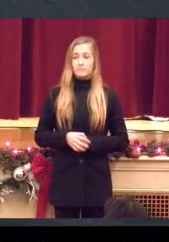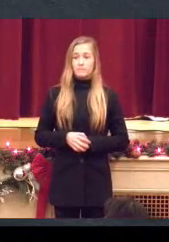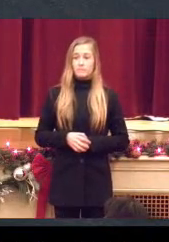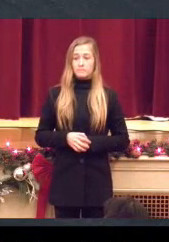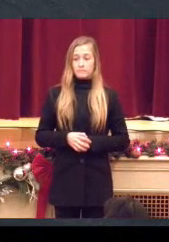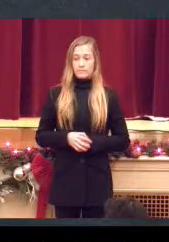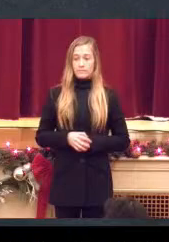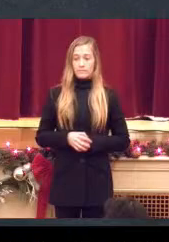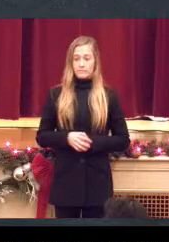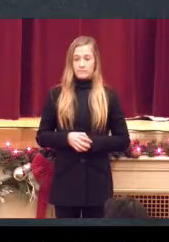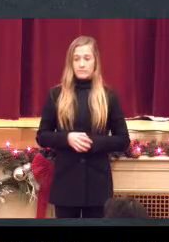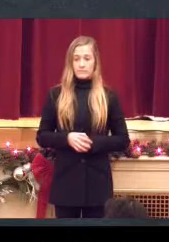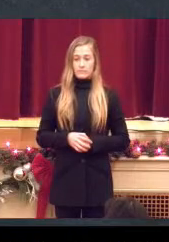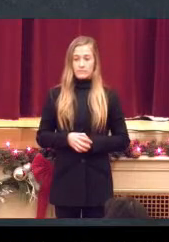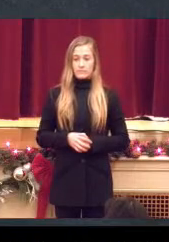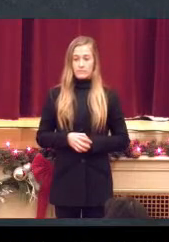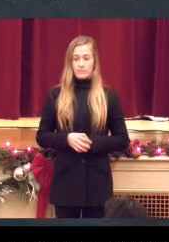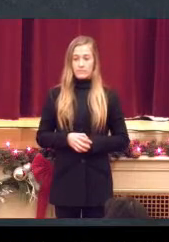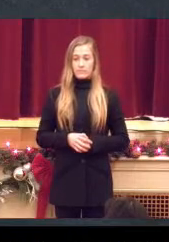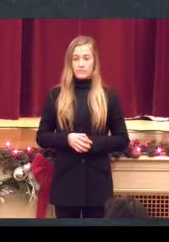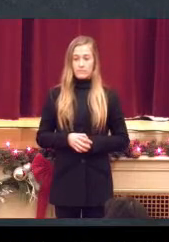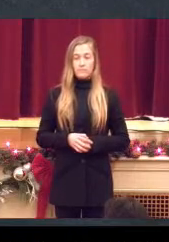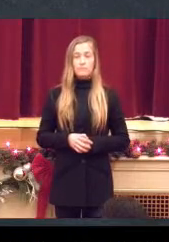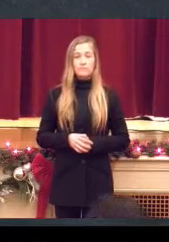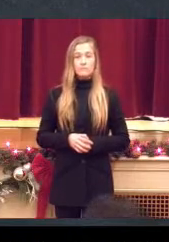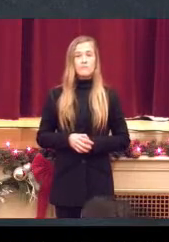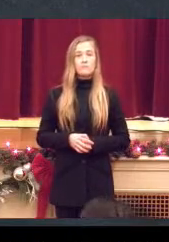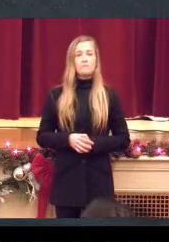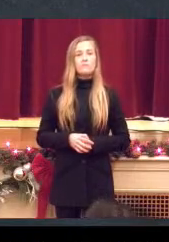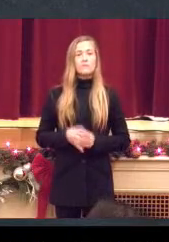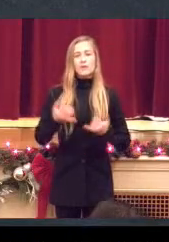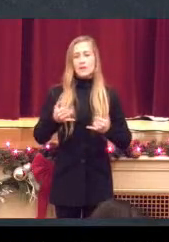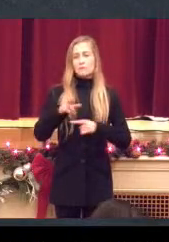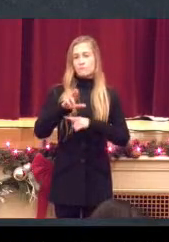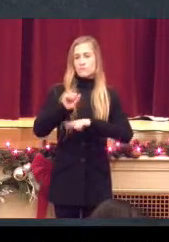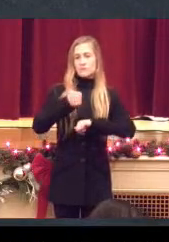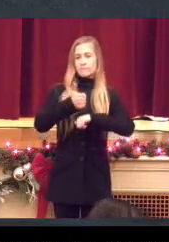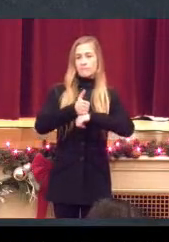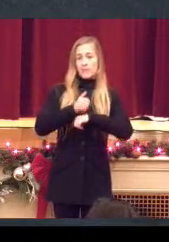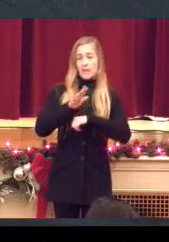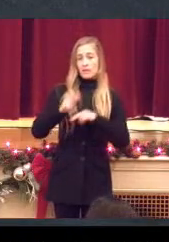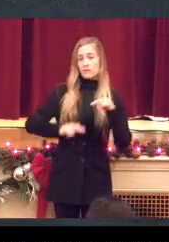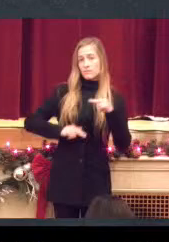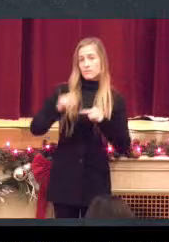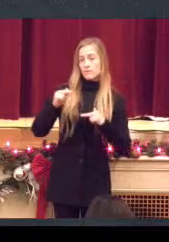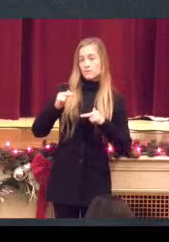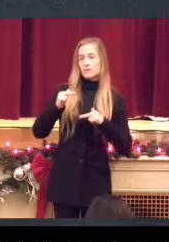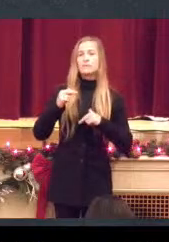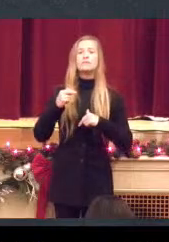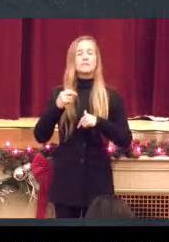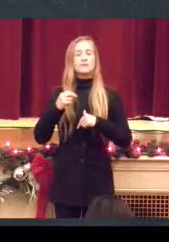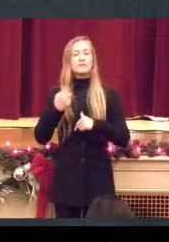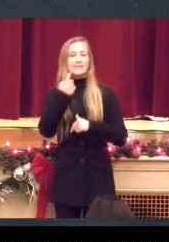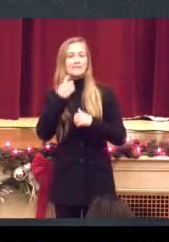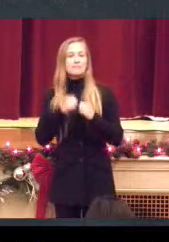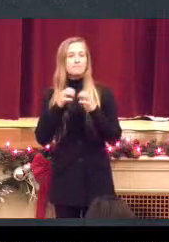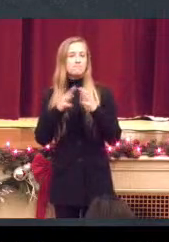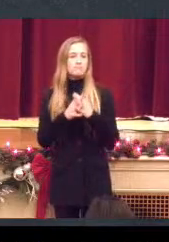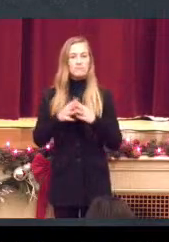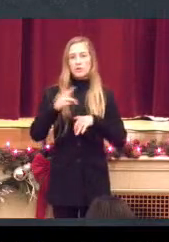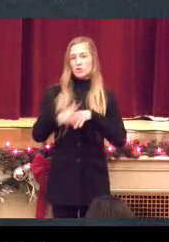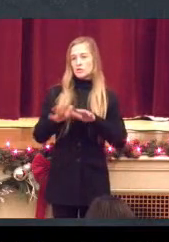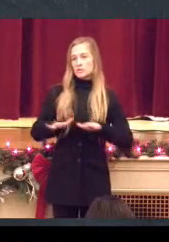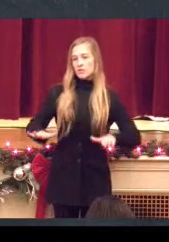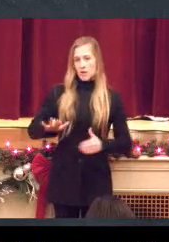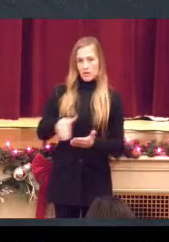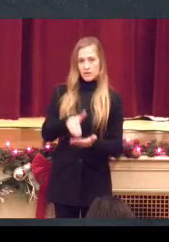we, in kind of repositioning their facilities, created an early childhood center on the